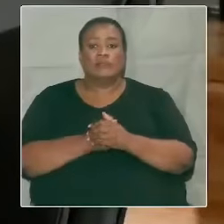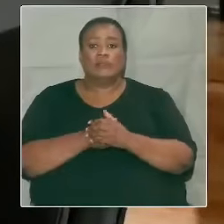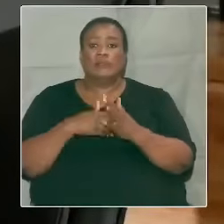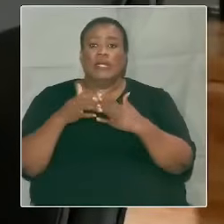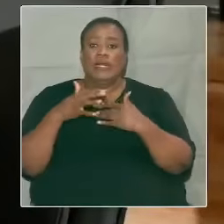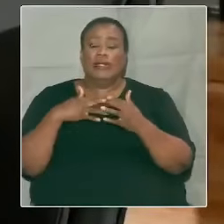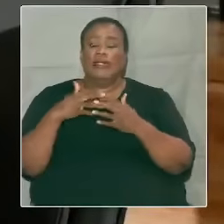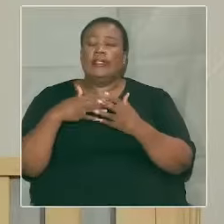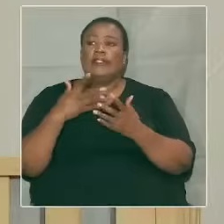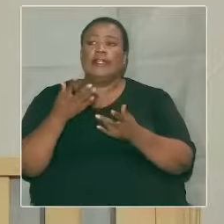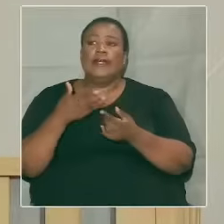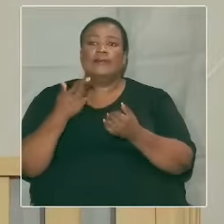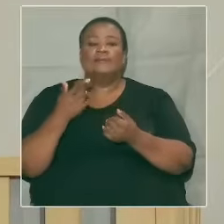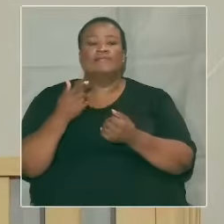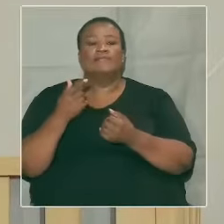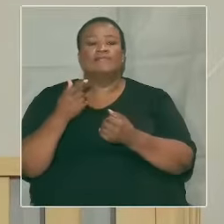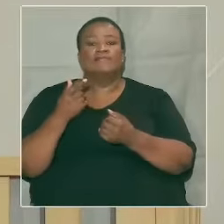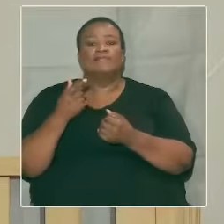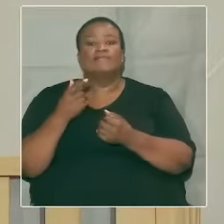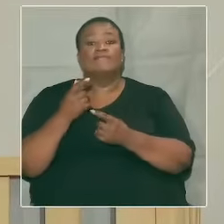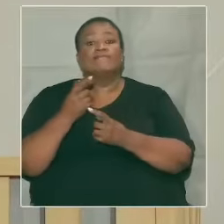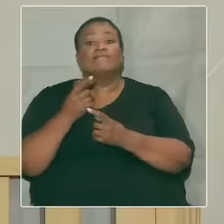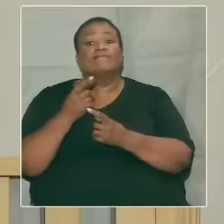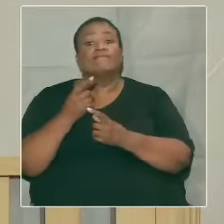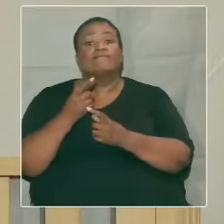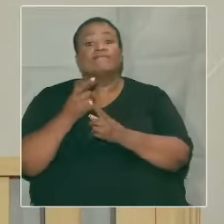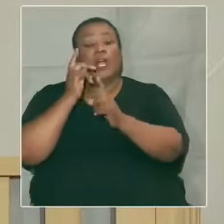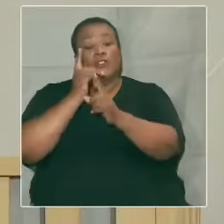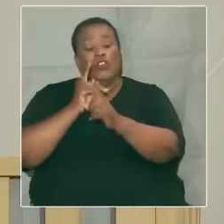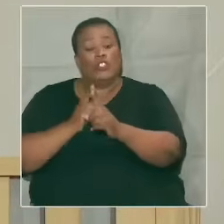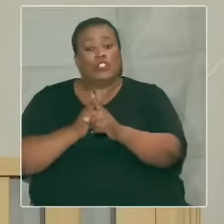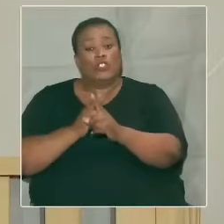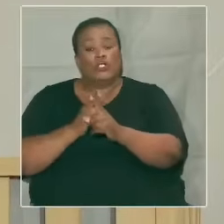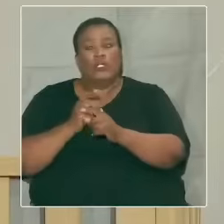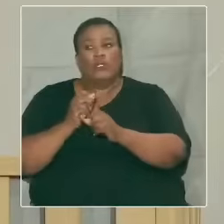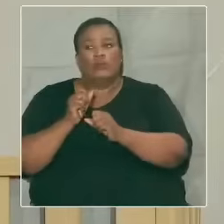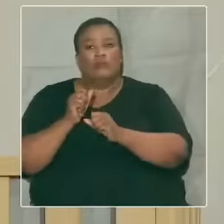can issue to say in terms of